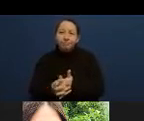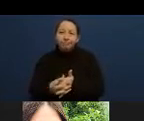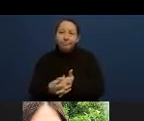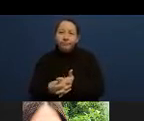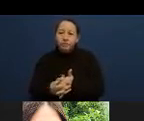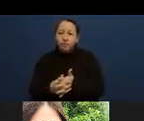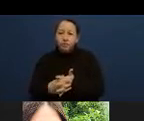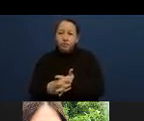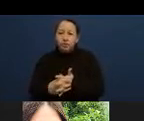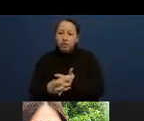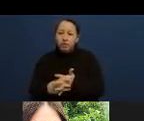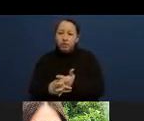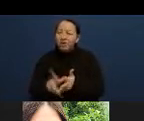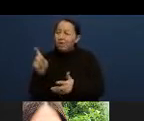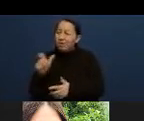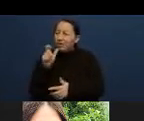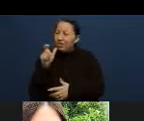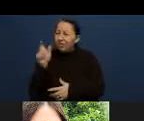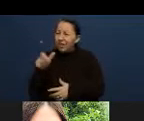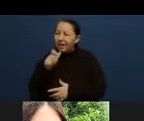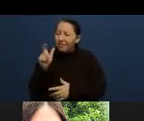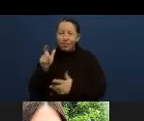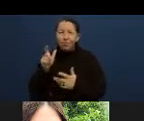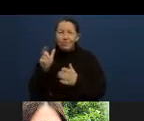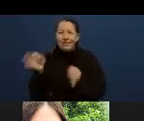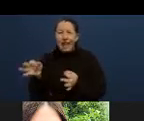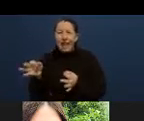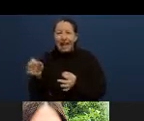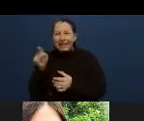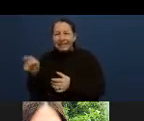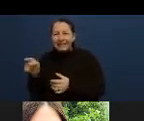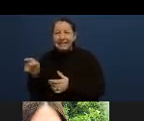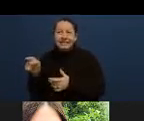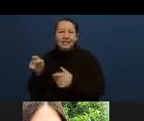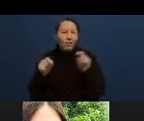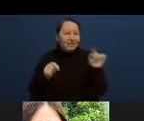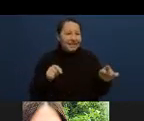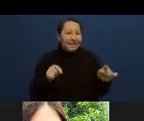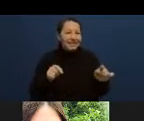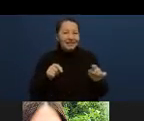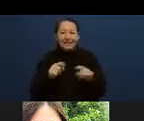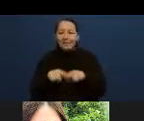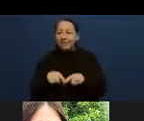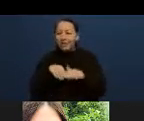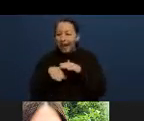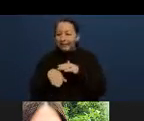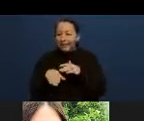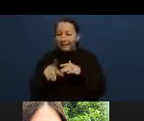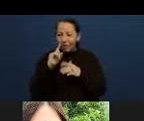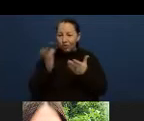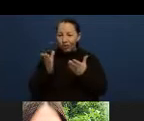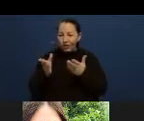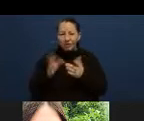And we should not have to choose our homes based on access to services. We are connected to our lands and